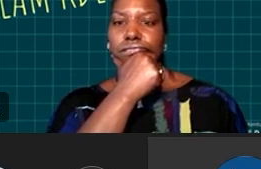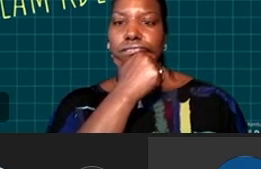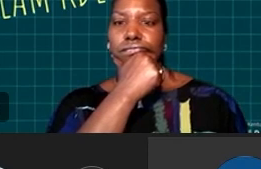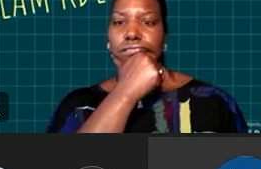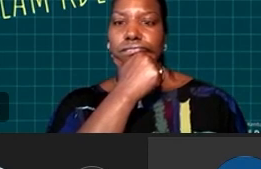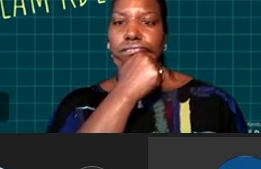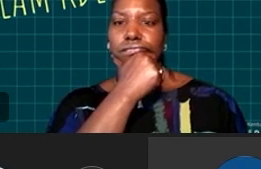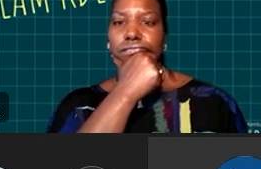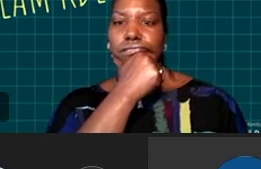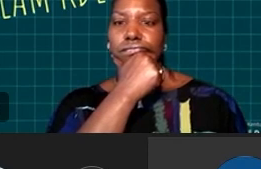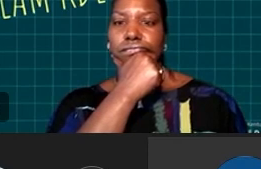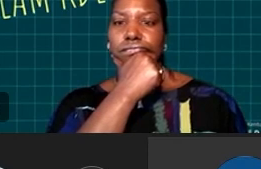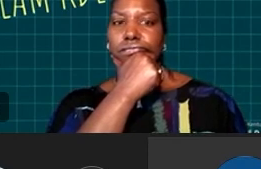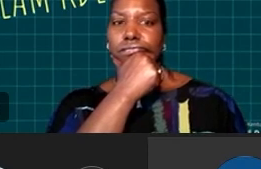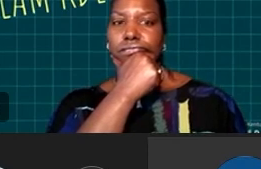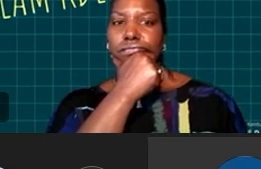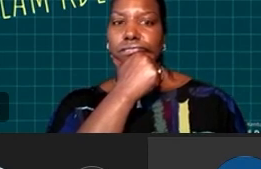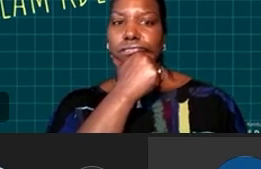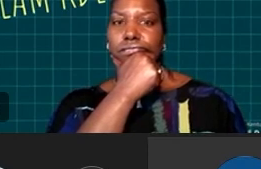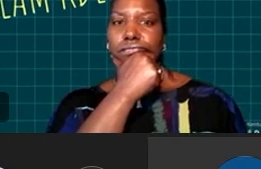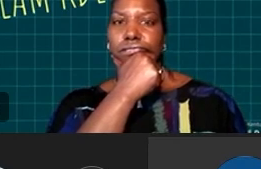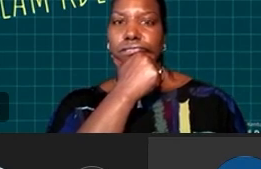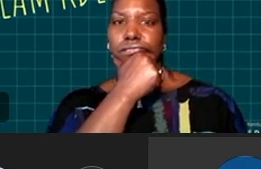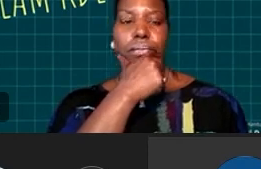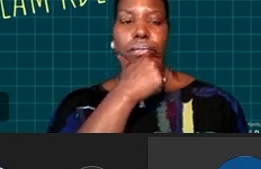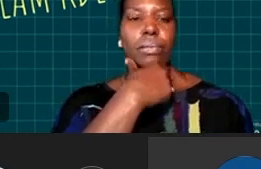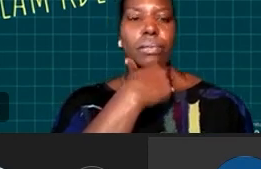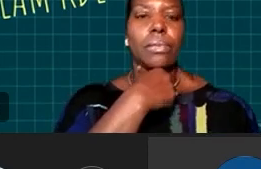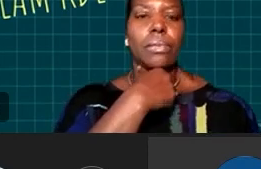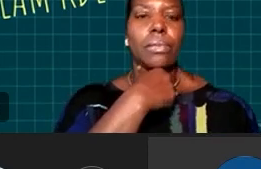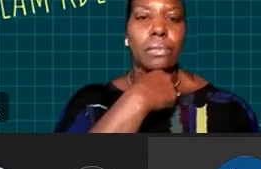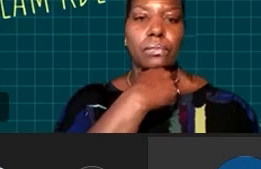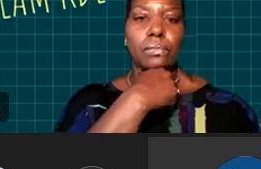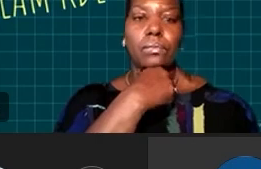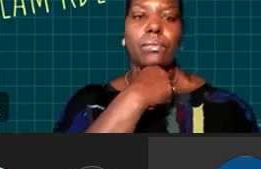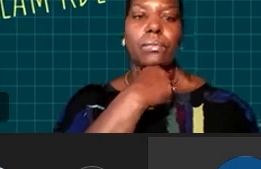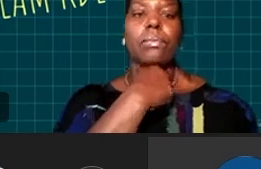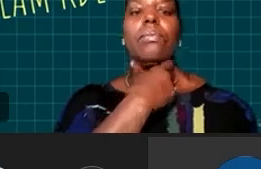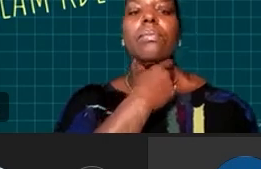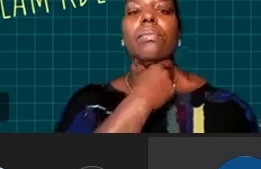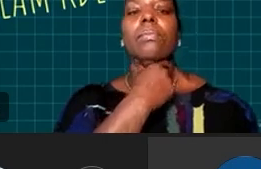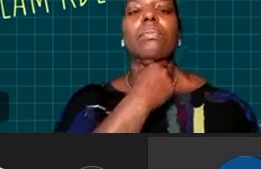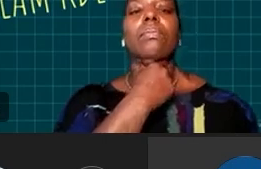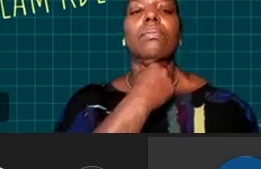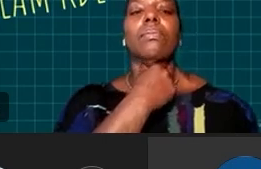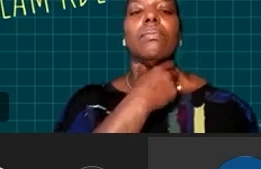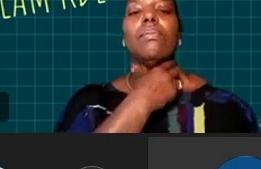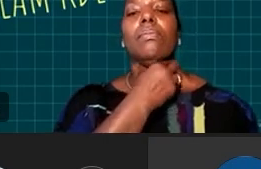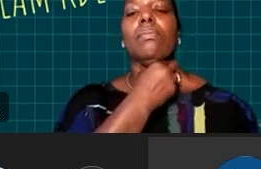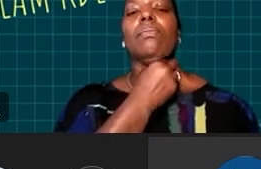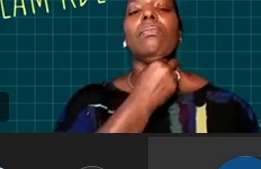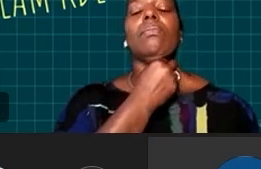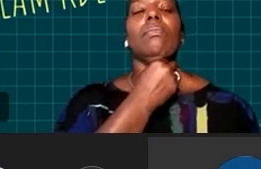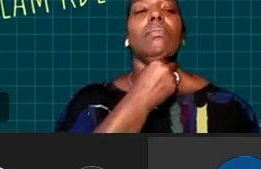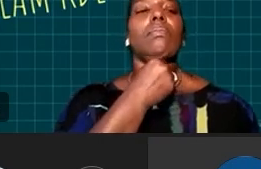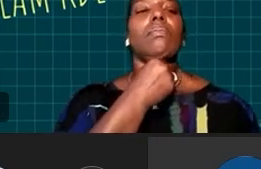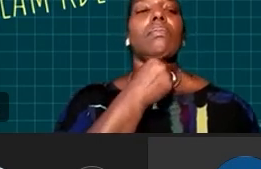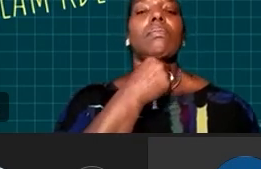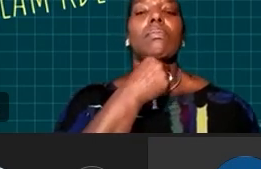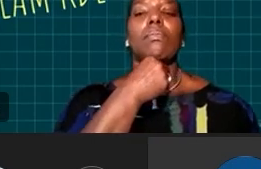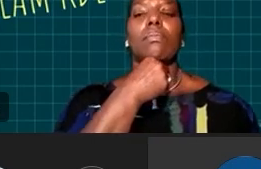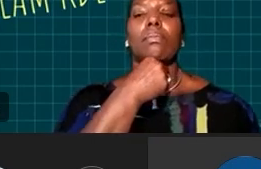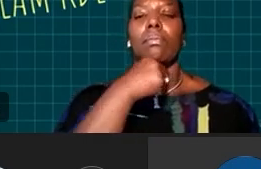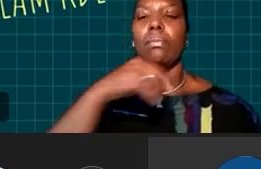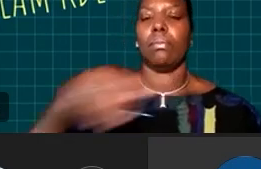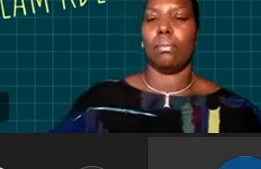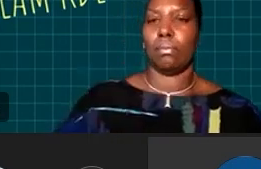dark fiber service. So you need to make sure that your Form 470 includes all of the components of the